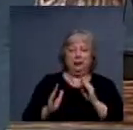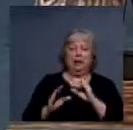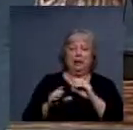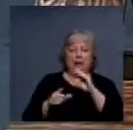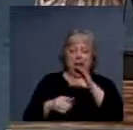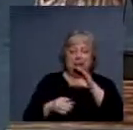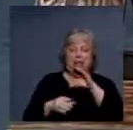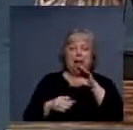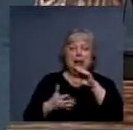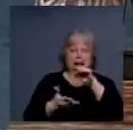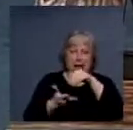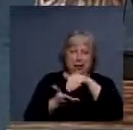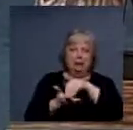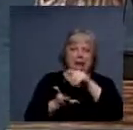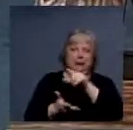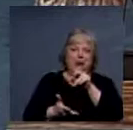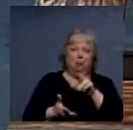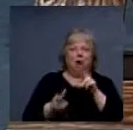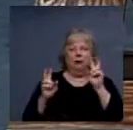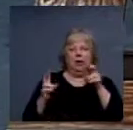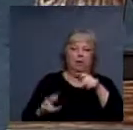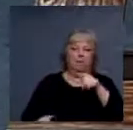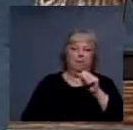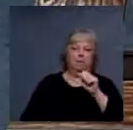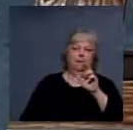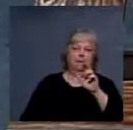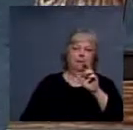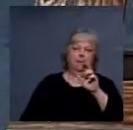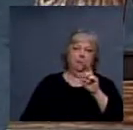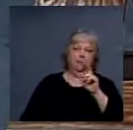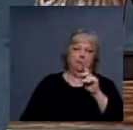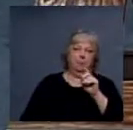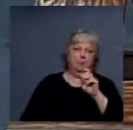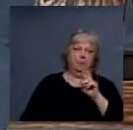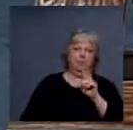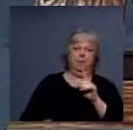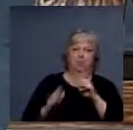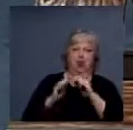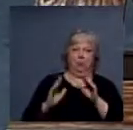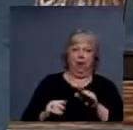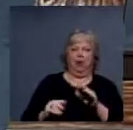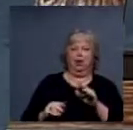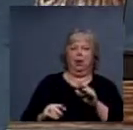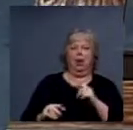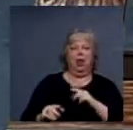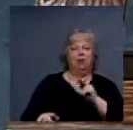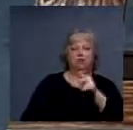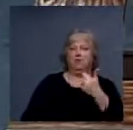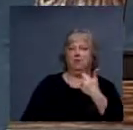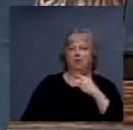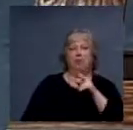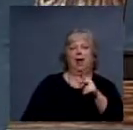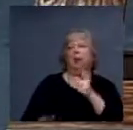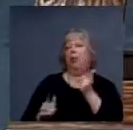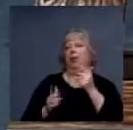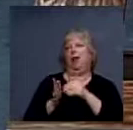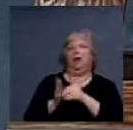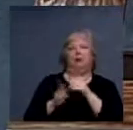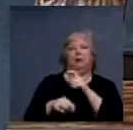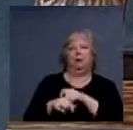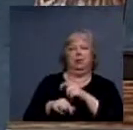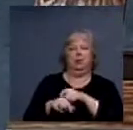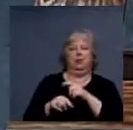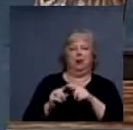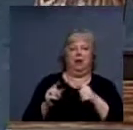the Packet House. It's a house that I've driven by 1,000 times, and I still can't help myself every time I